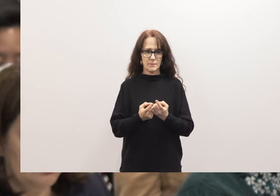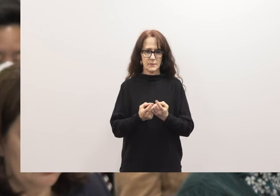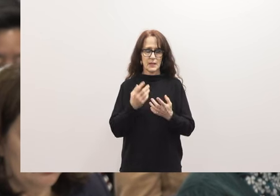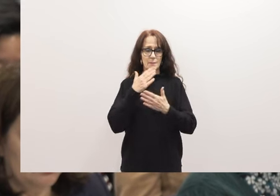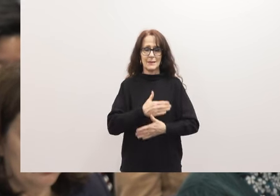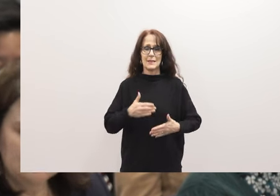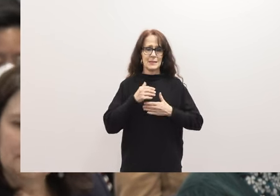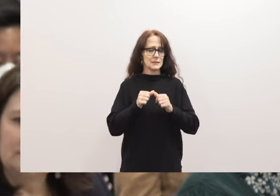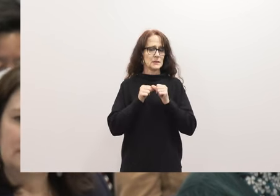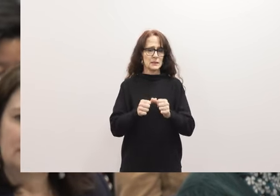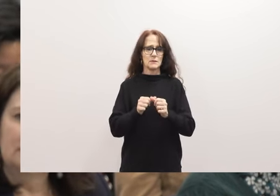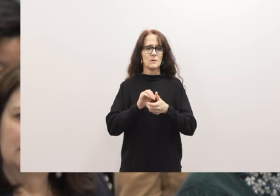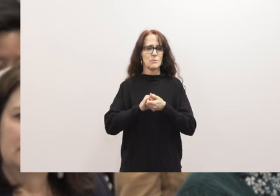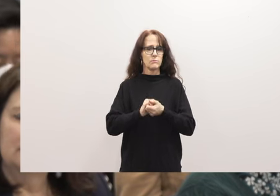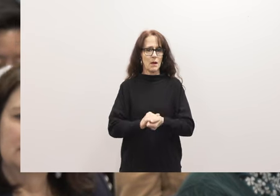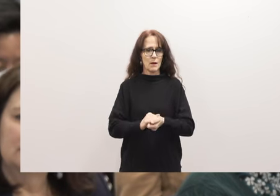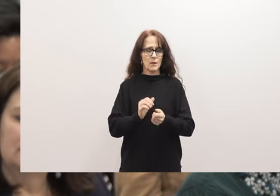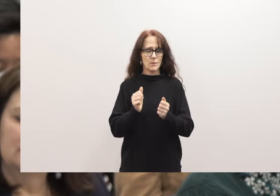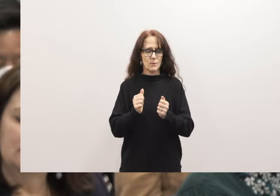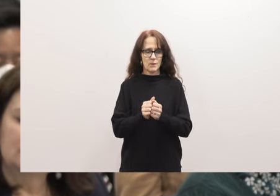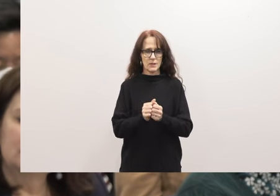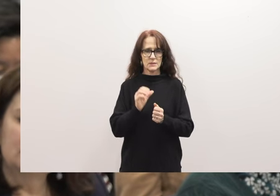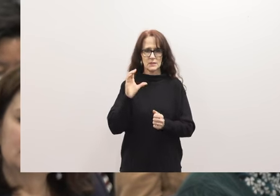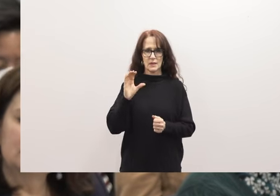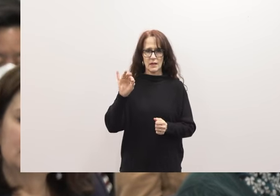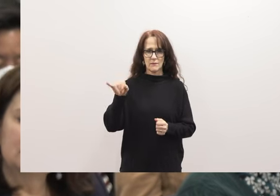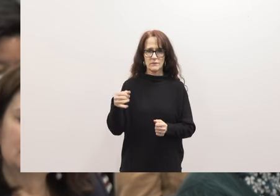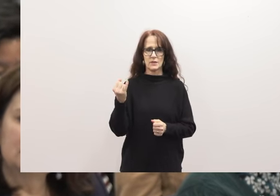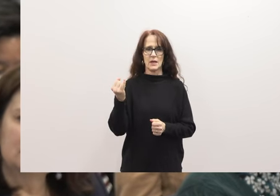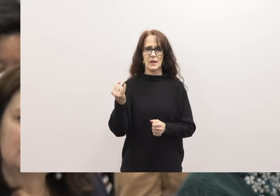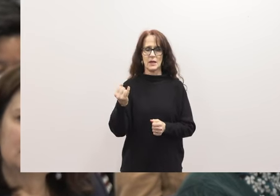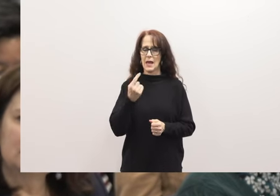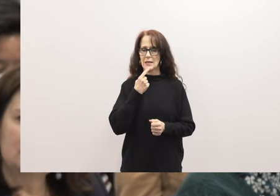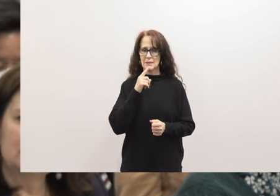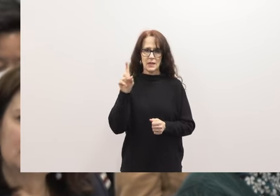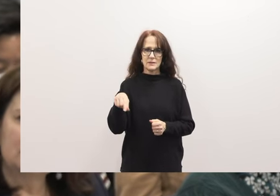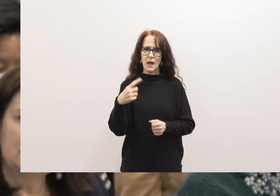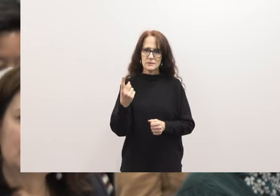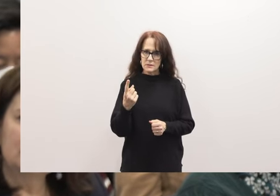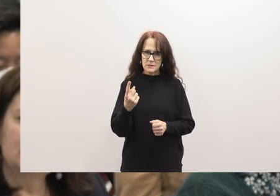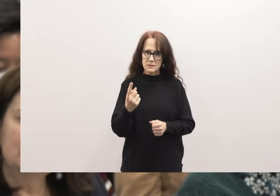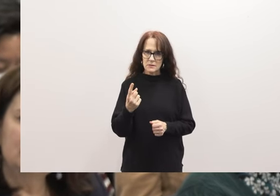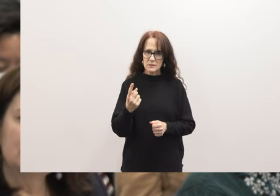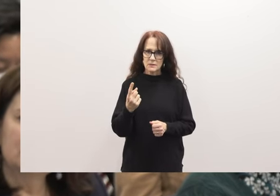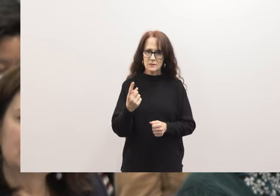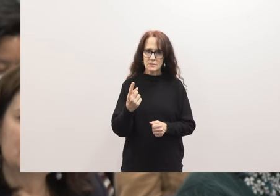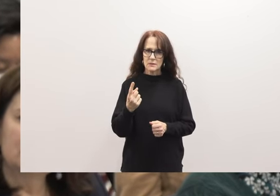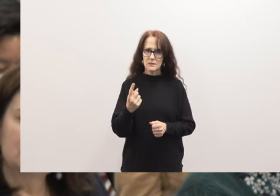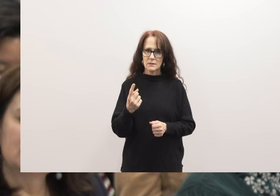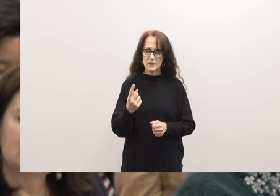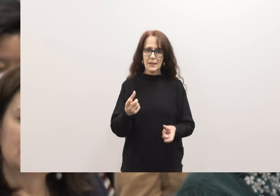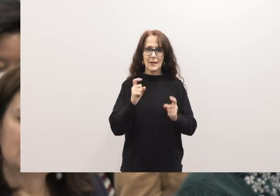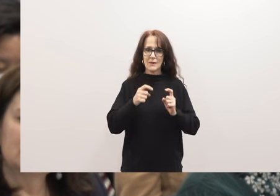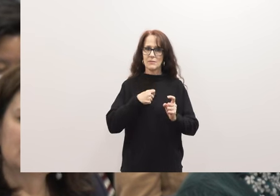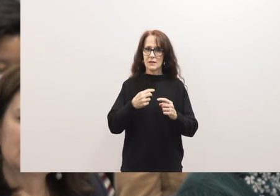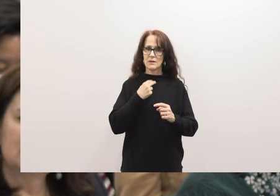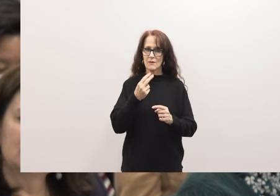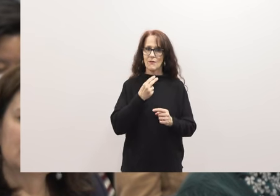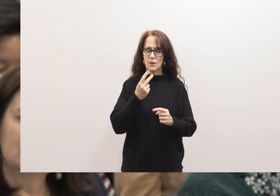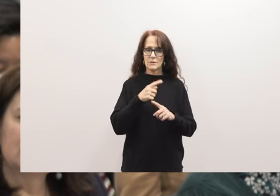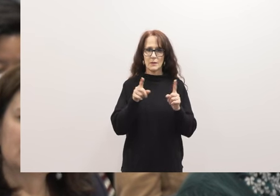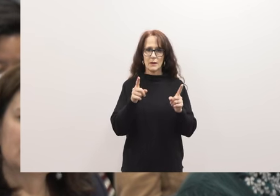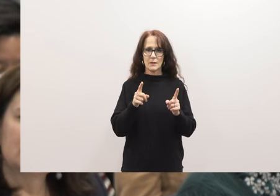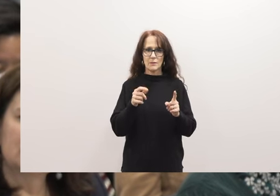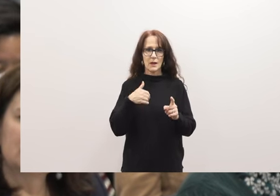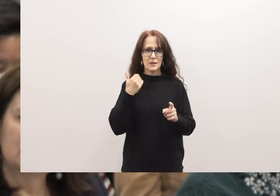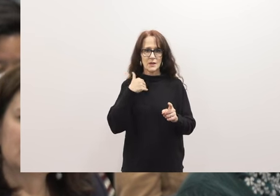Please continue your partnership with CFJ. And I say this not only because it gave me the voice, but I want